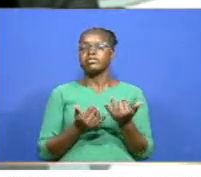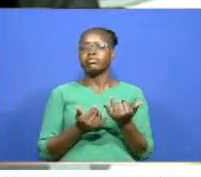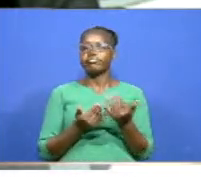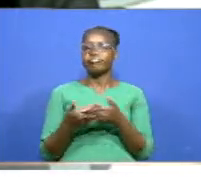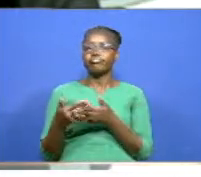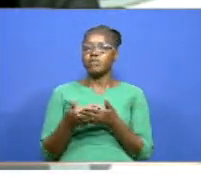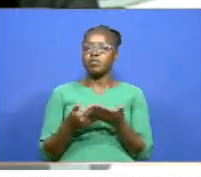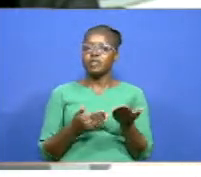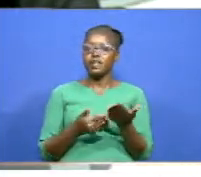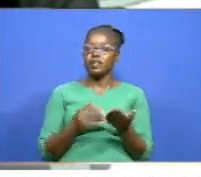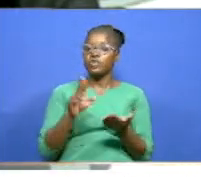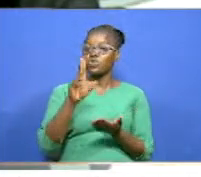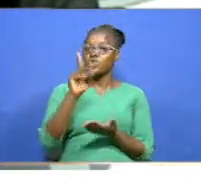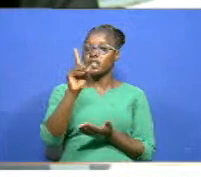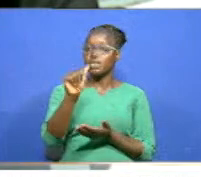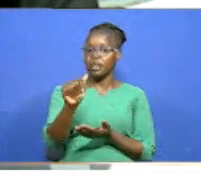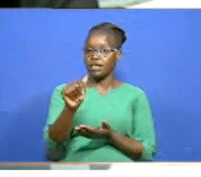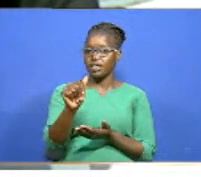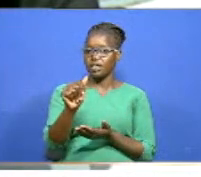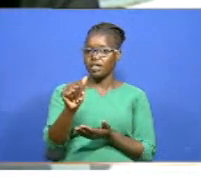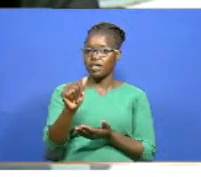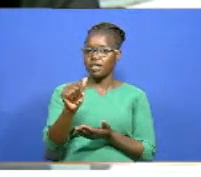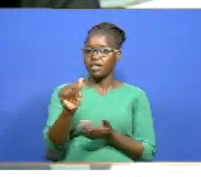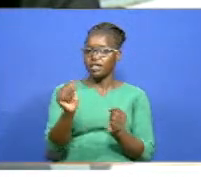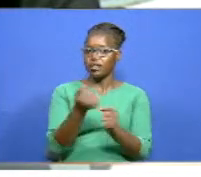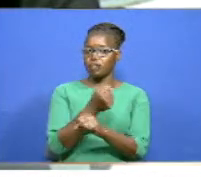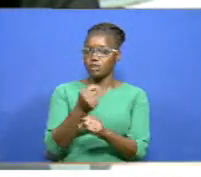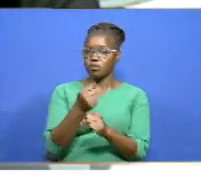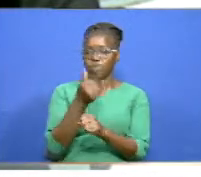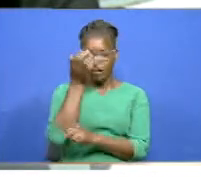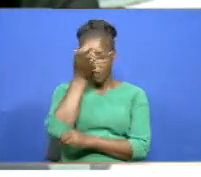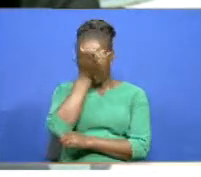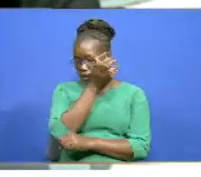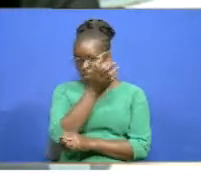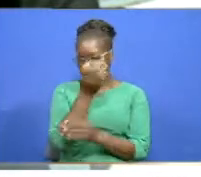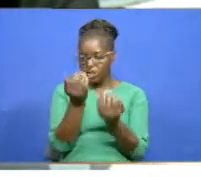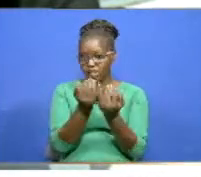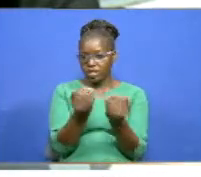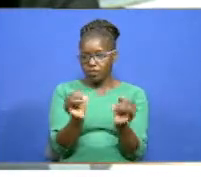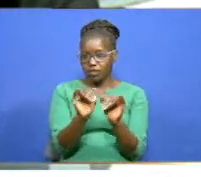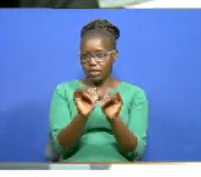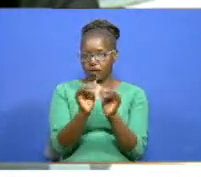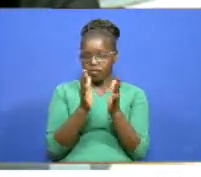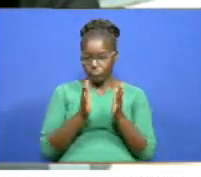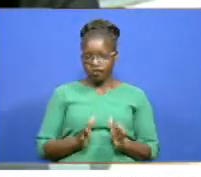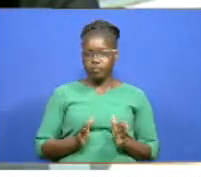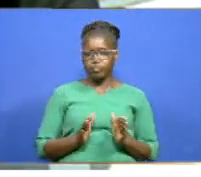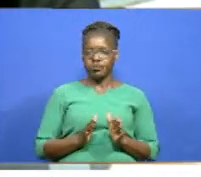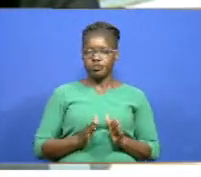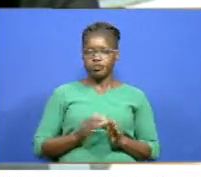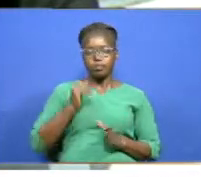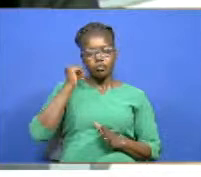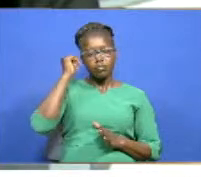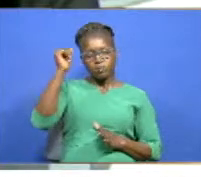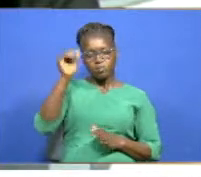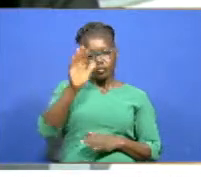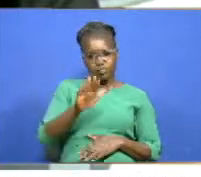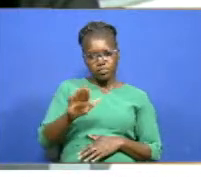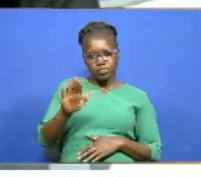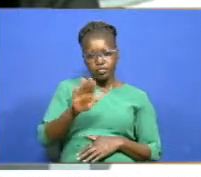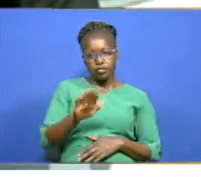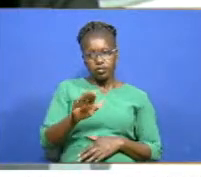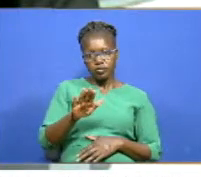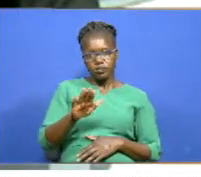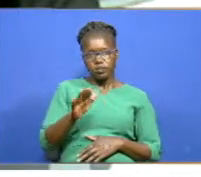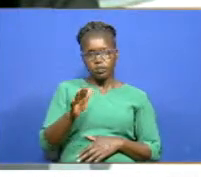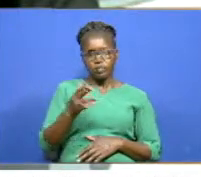have UDA, and we cannot also ignore the independent candidates. The political scene that we are